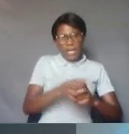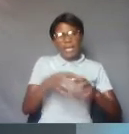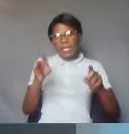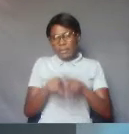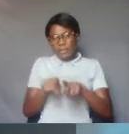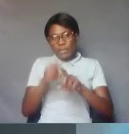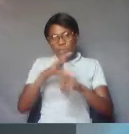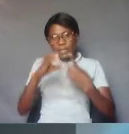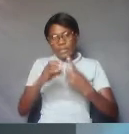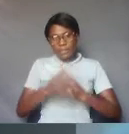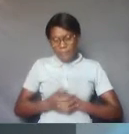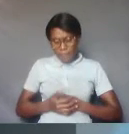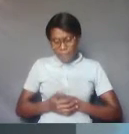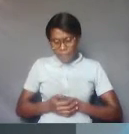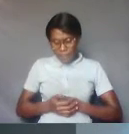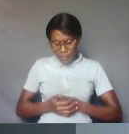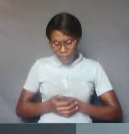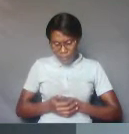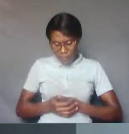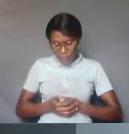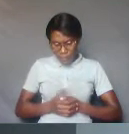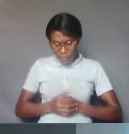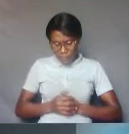God. And I think